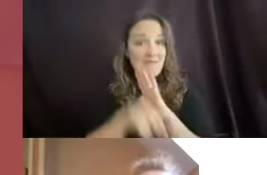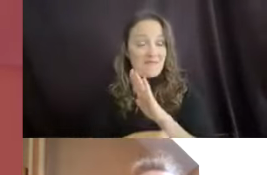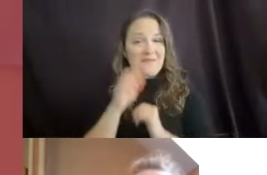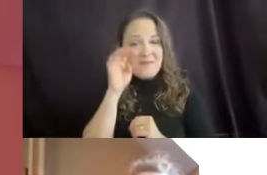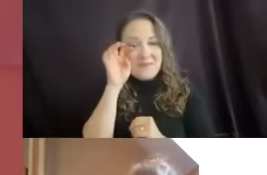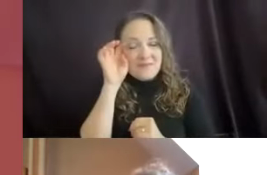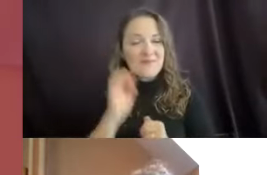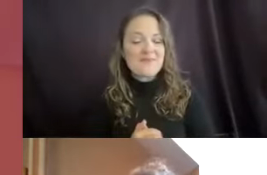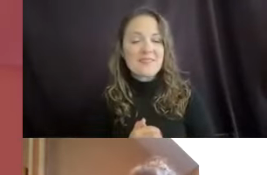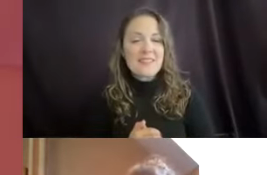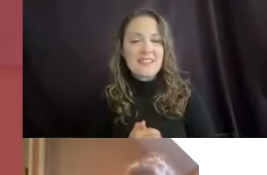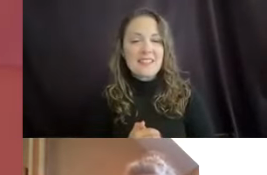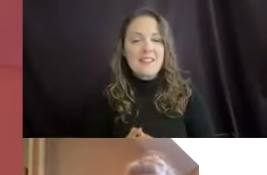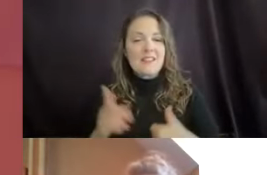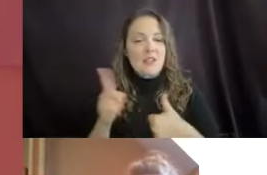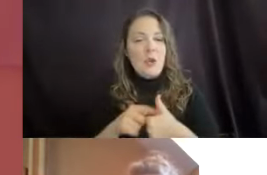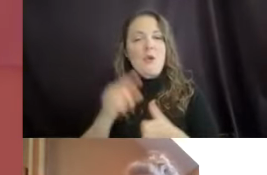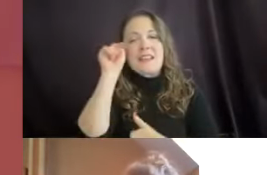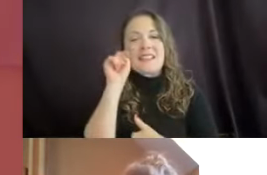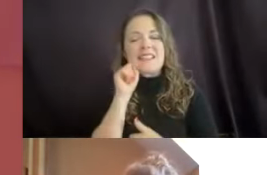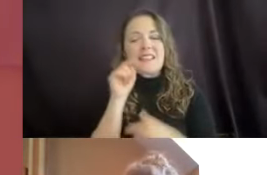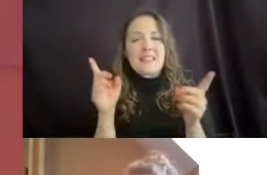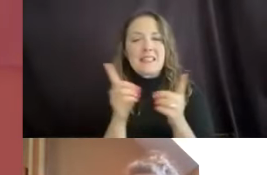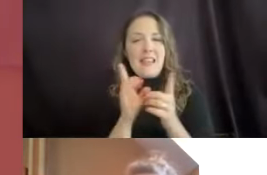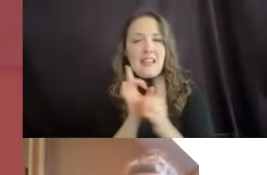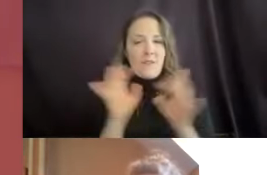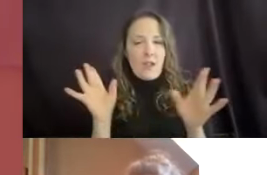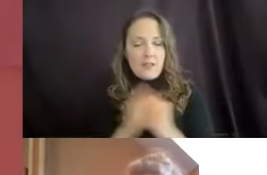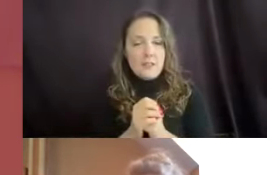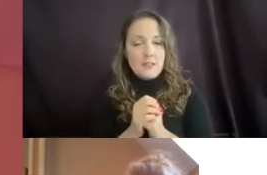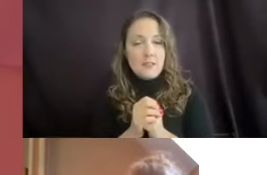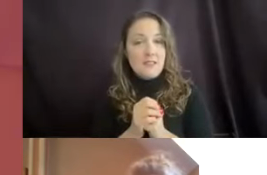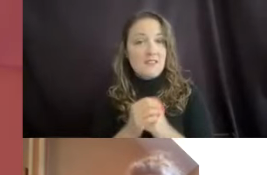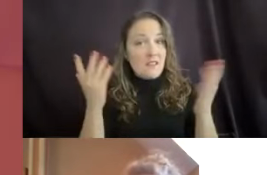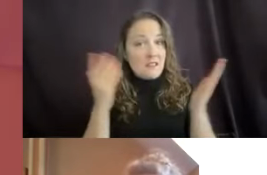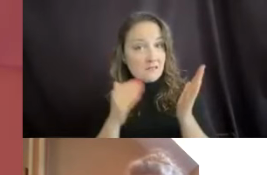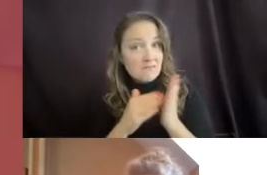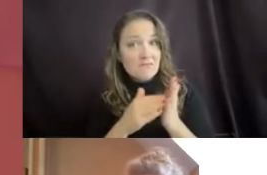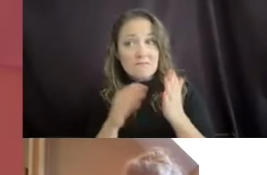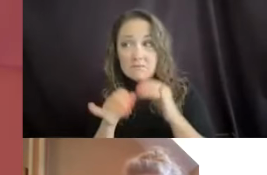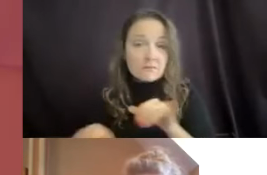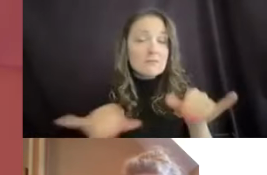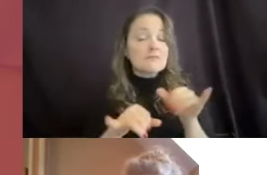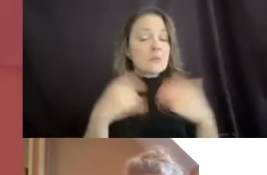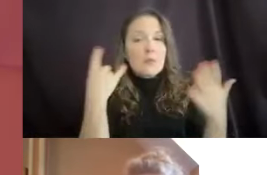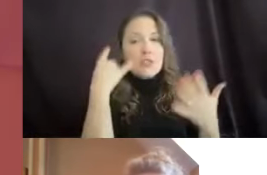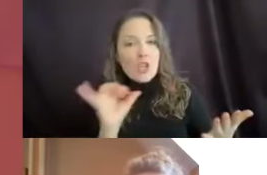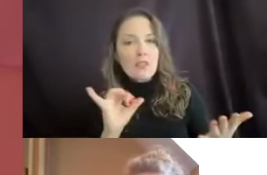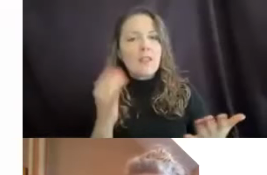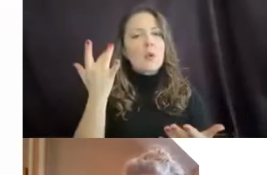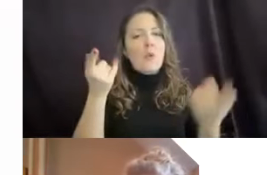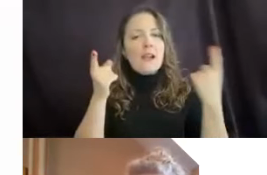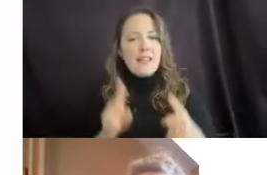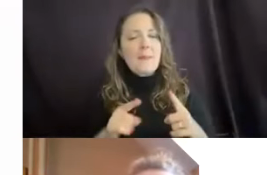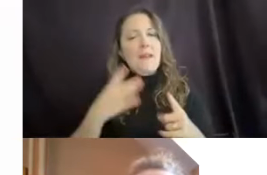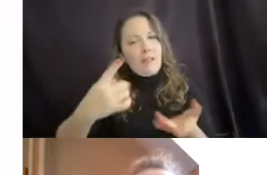So what's teen dating violence? How prevalent is it? What does it look like? And why is it happening? Let's talk